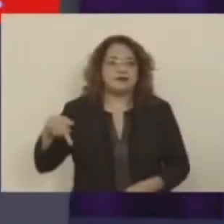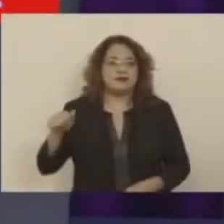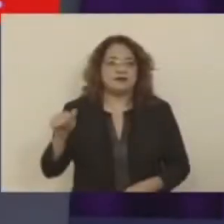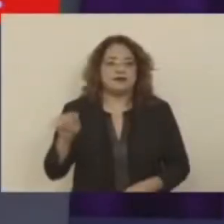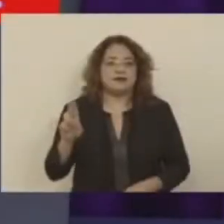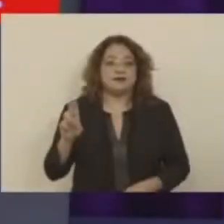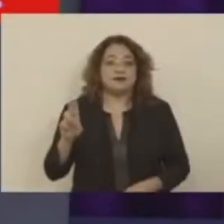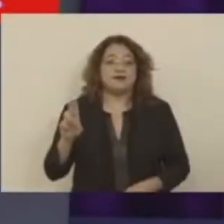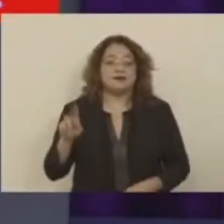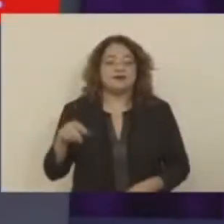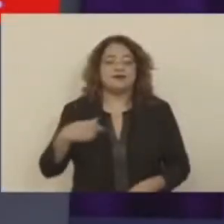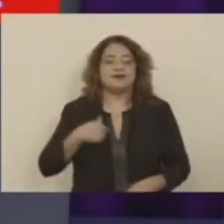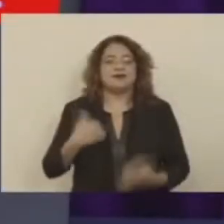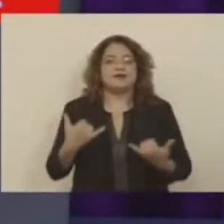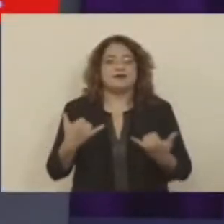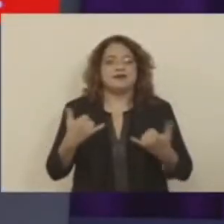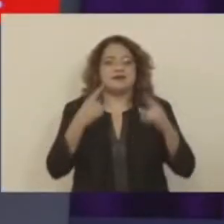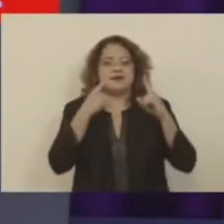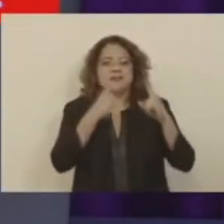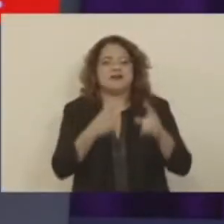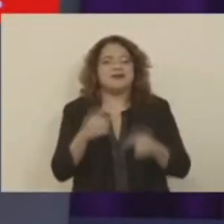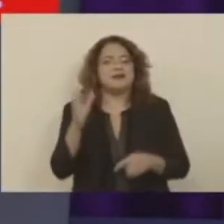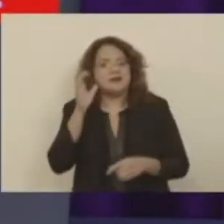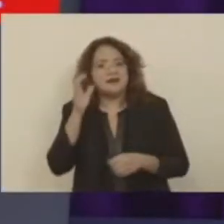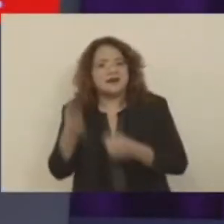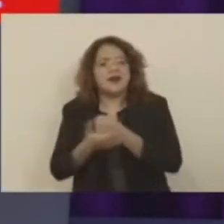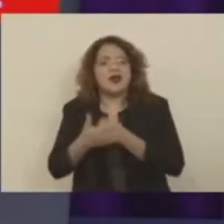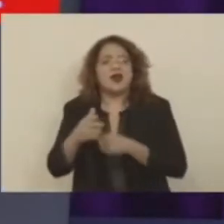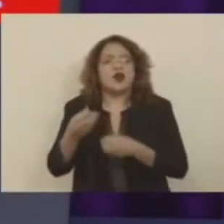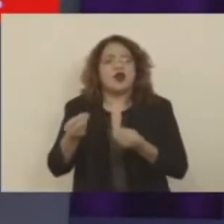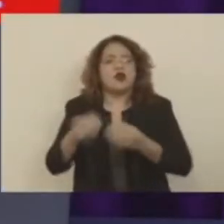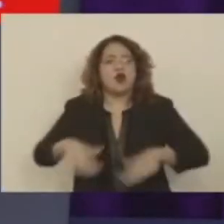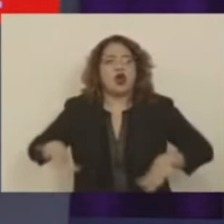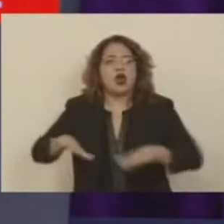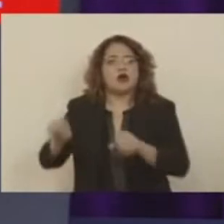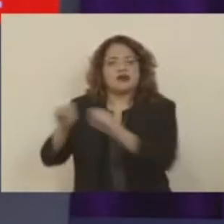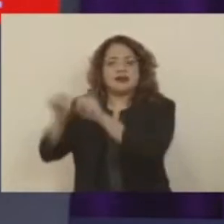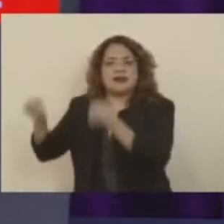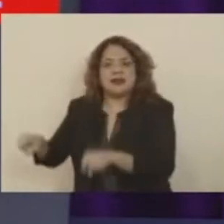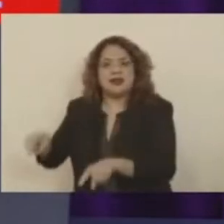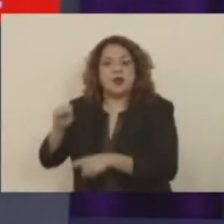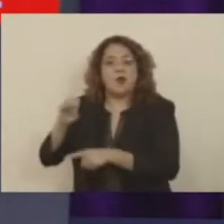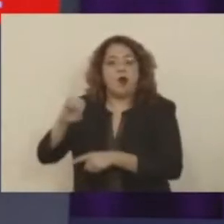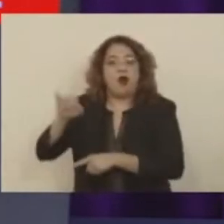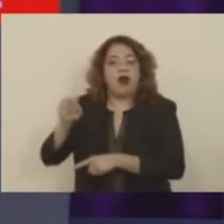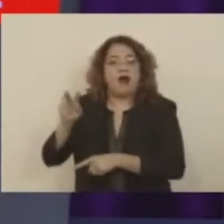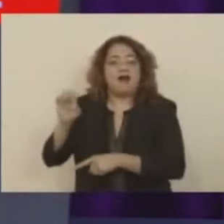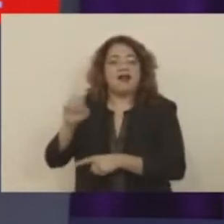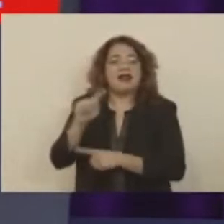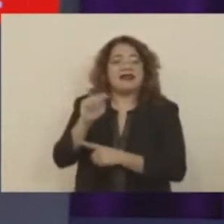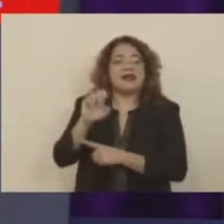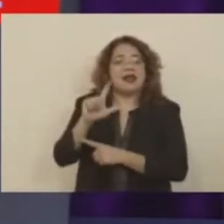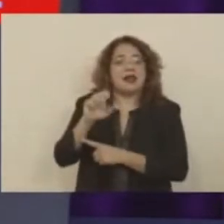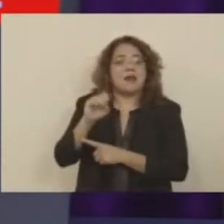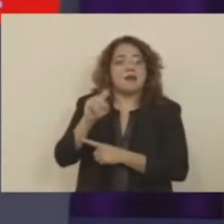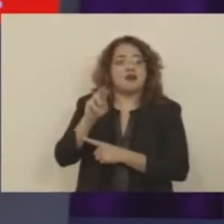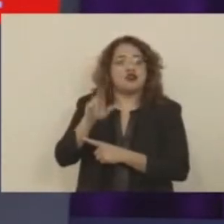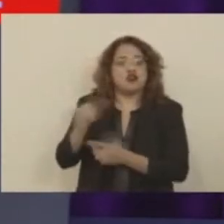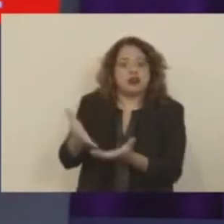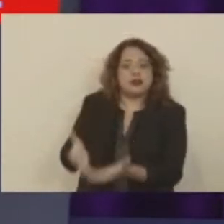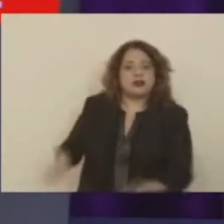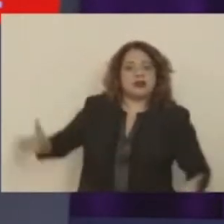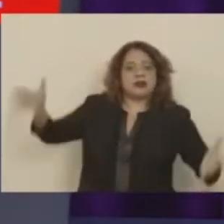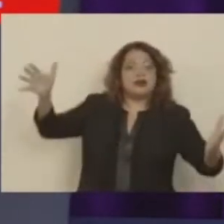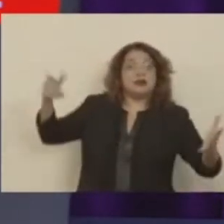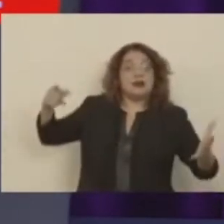For today's mission, we've enlisted the help of ground stations around the world. Starting in Mojave, we used our own telemetry dish in our Mojave facility to track